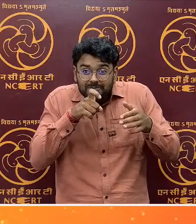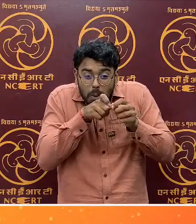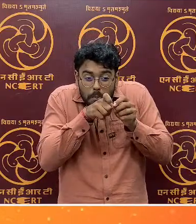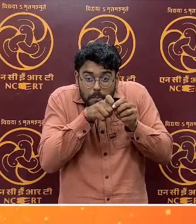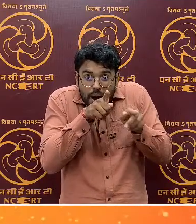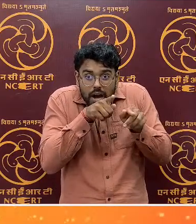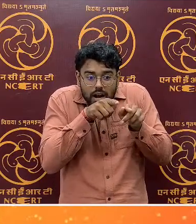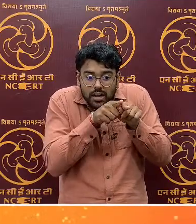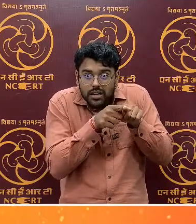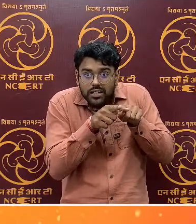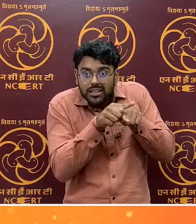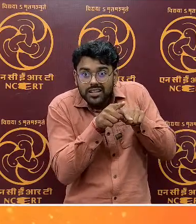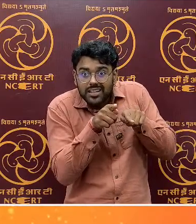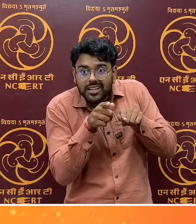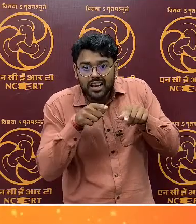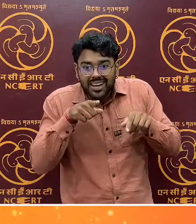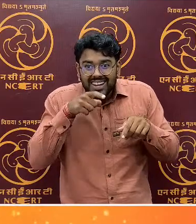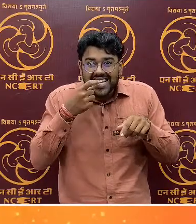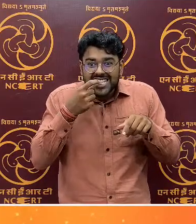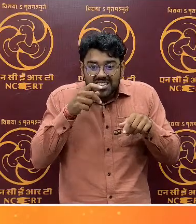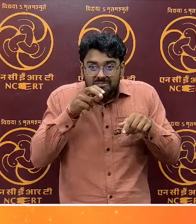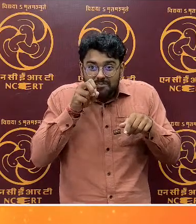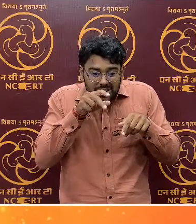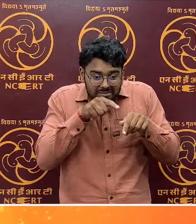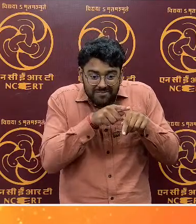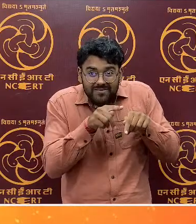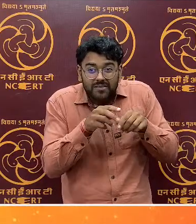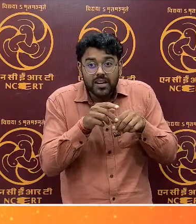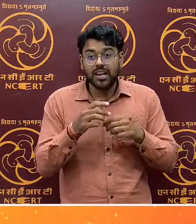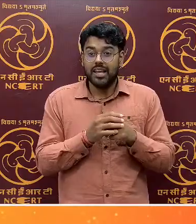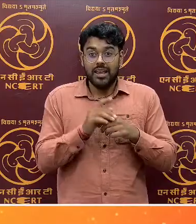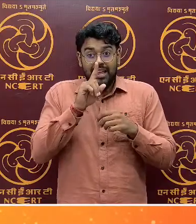surrounding. See, one ejaculation, there are